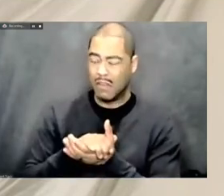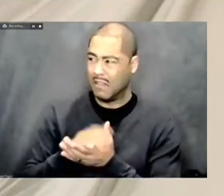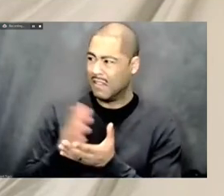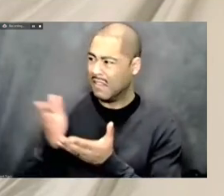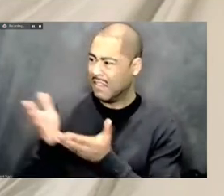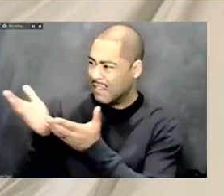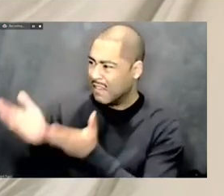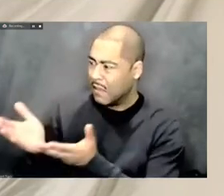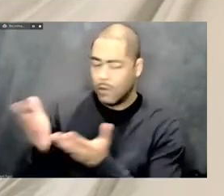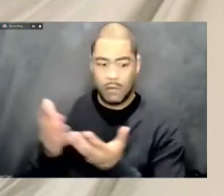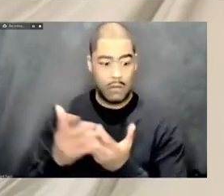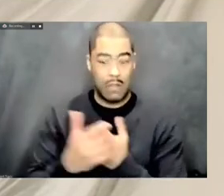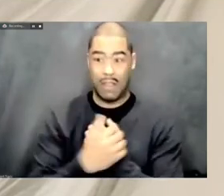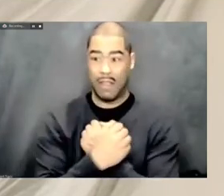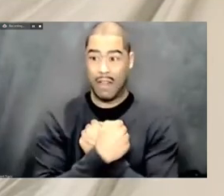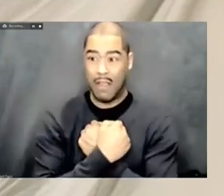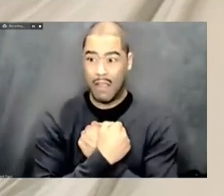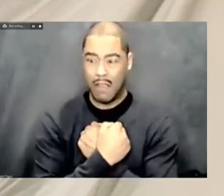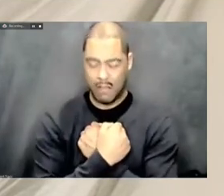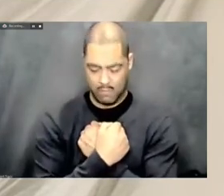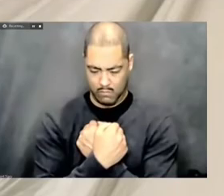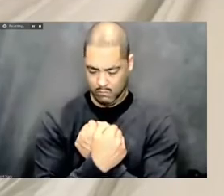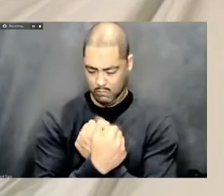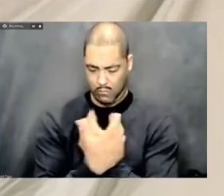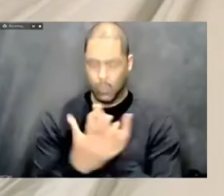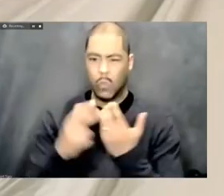Don't even bother.